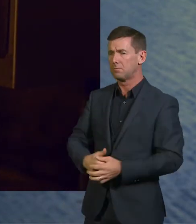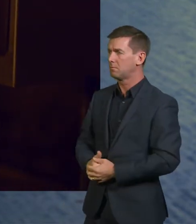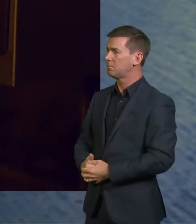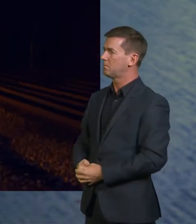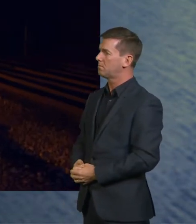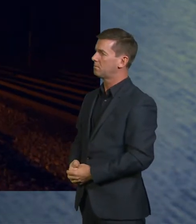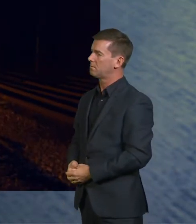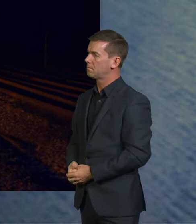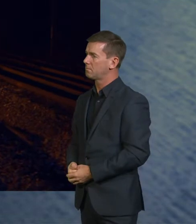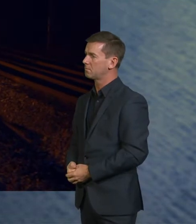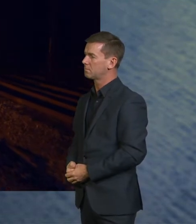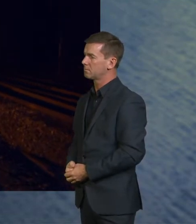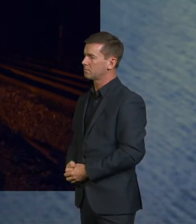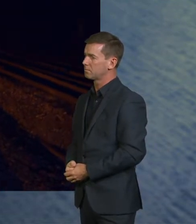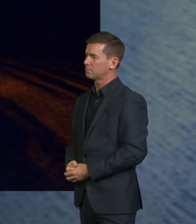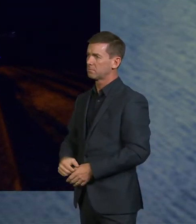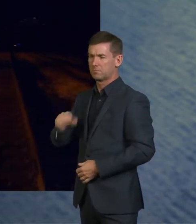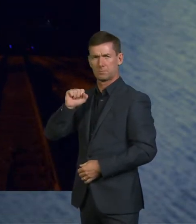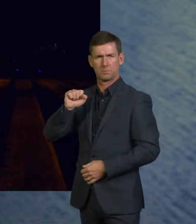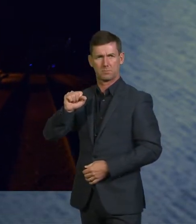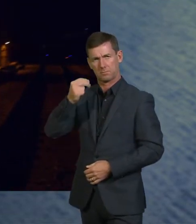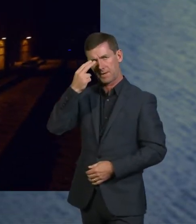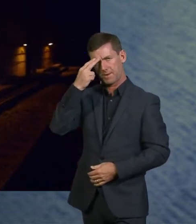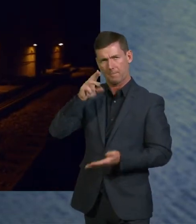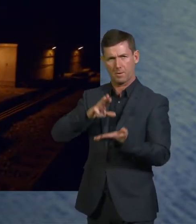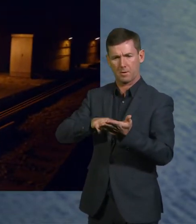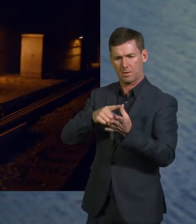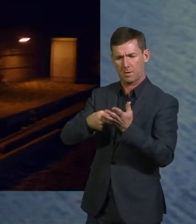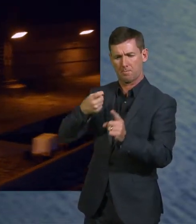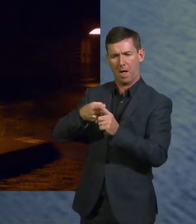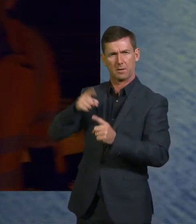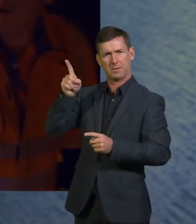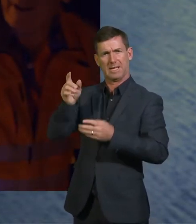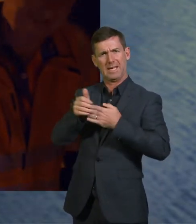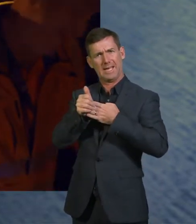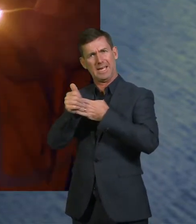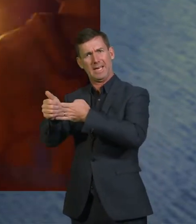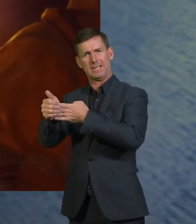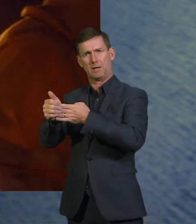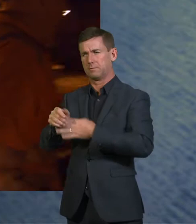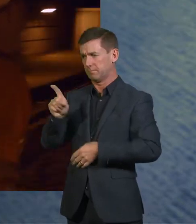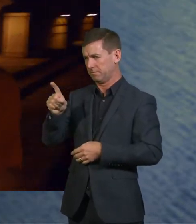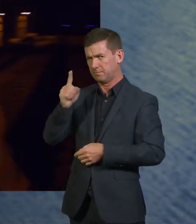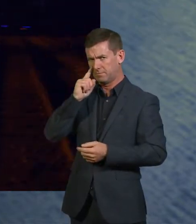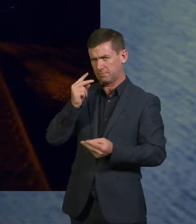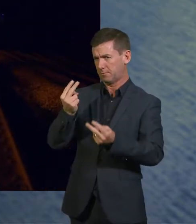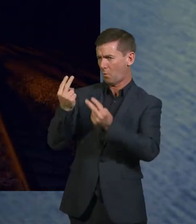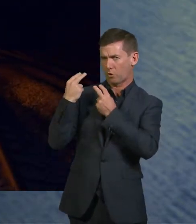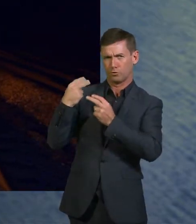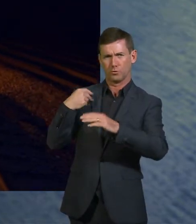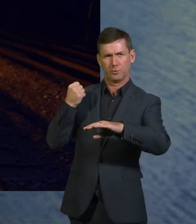There. Mark Cornwall is the leader of the catenary team. So if you watch out for trains behind us.